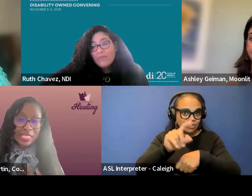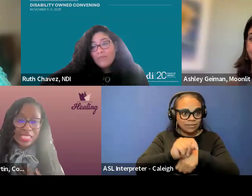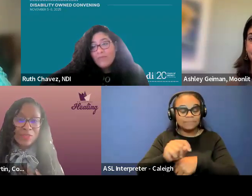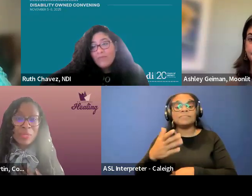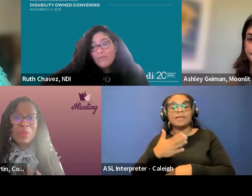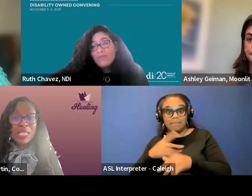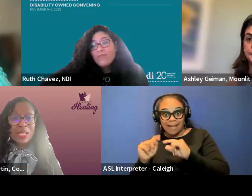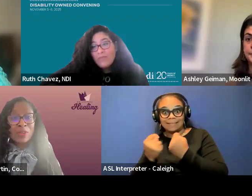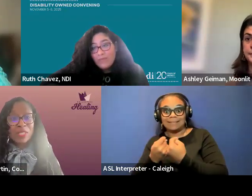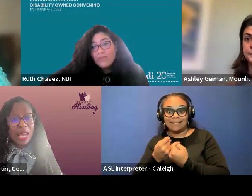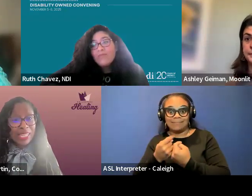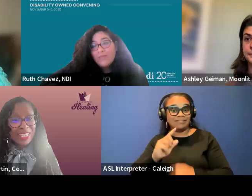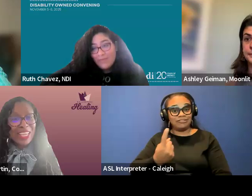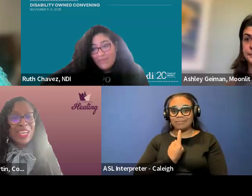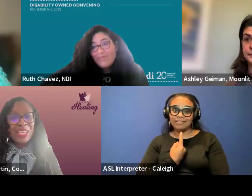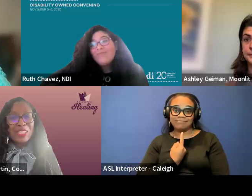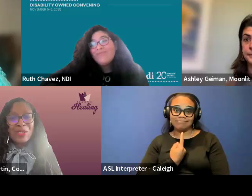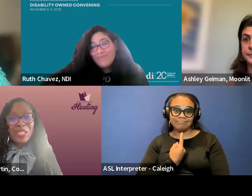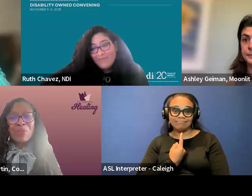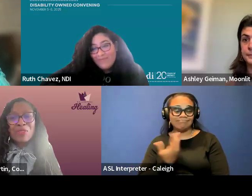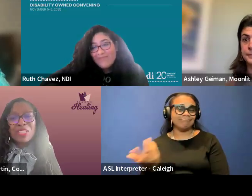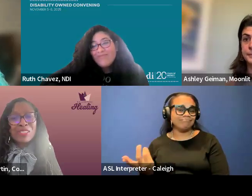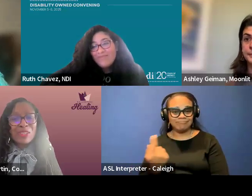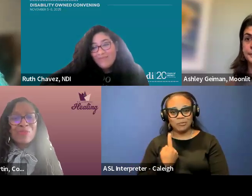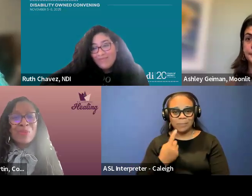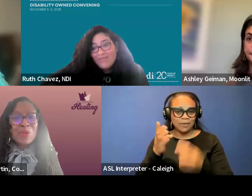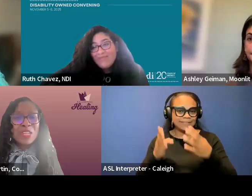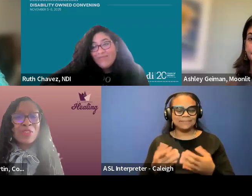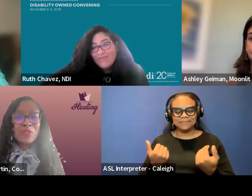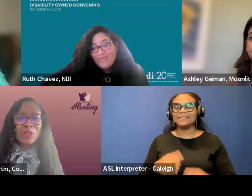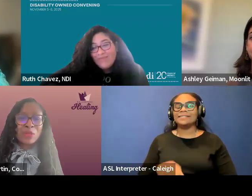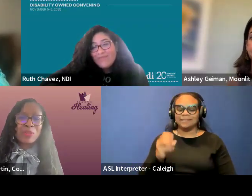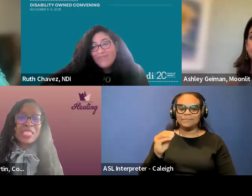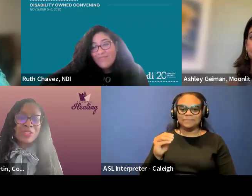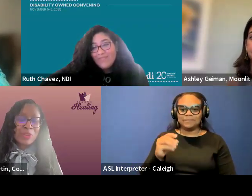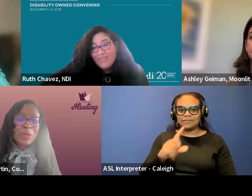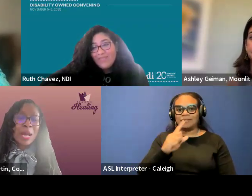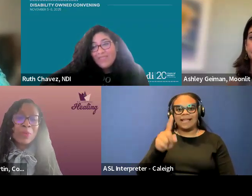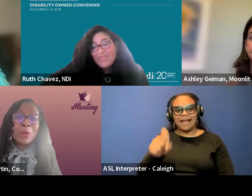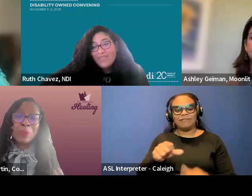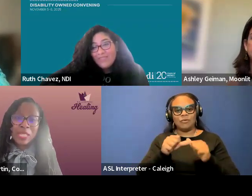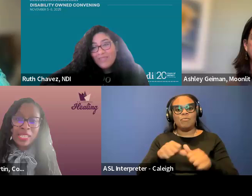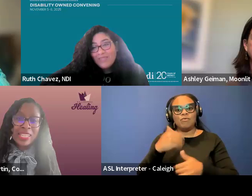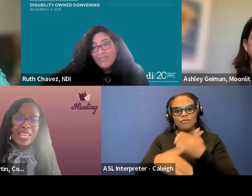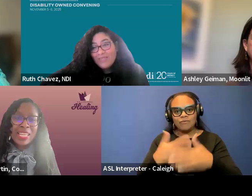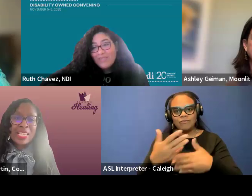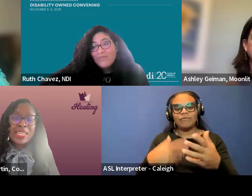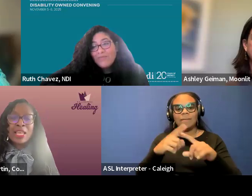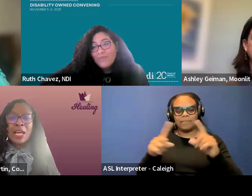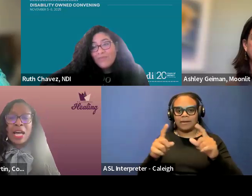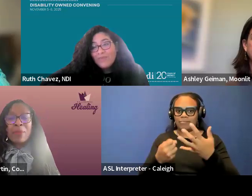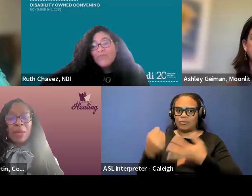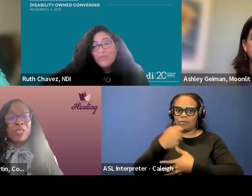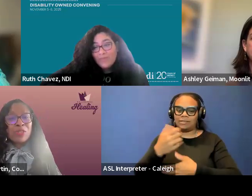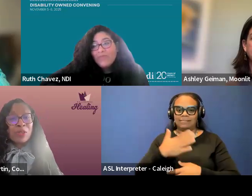team consists of me, myself, and I. So it's about really sort of moving forward with centering my well-being,